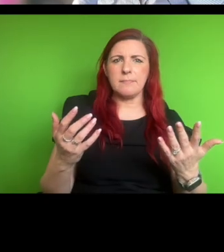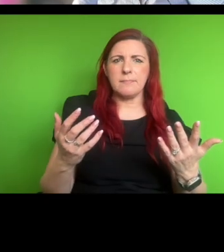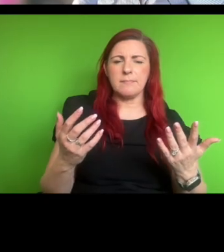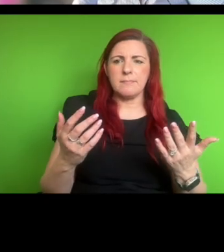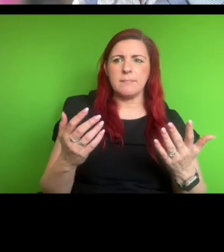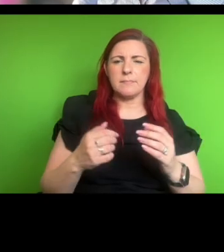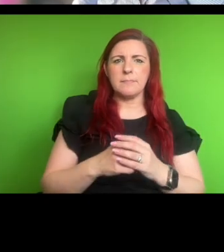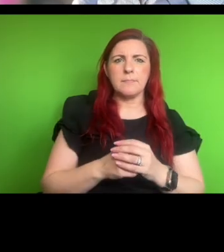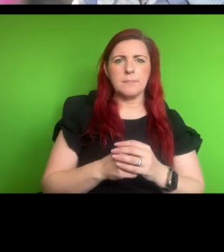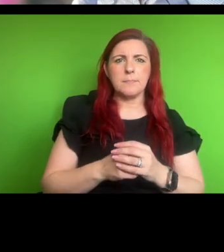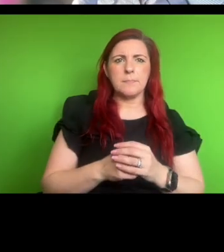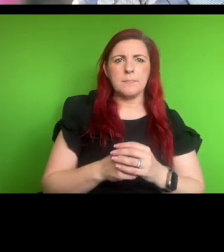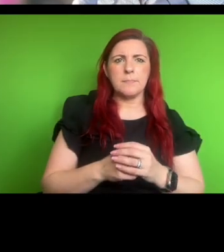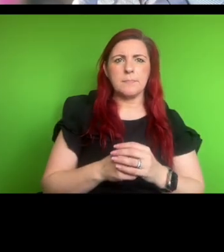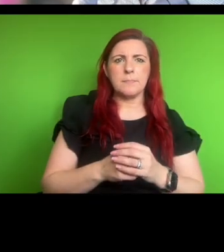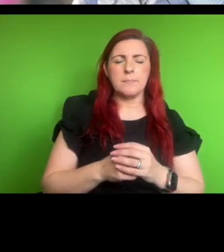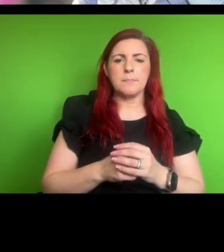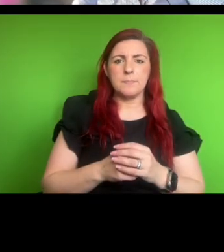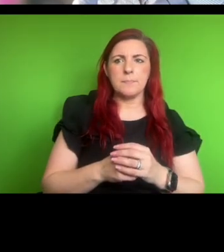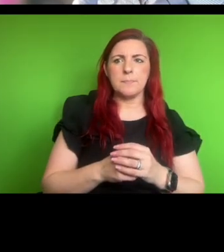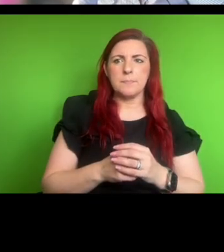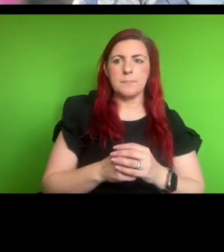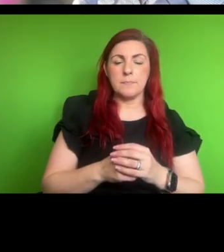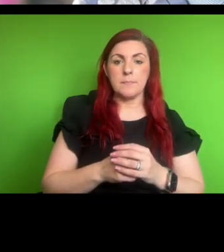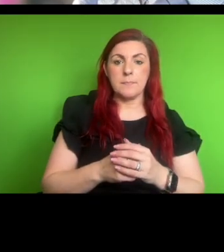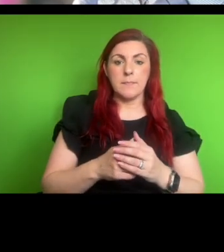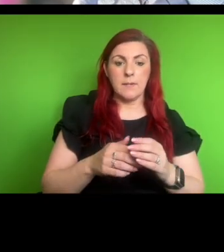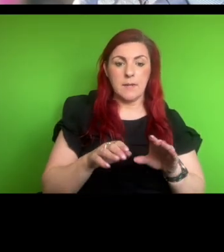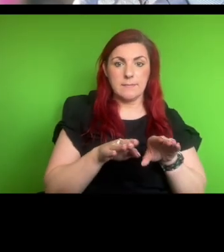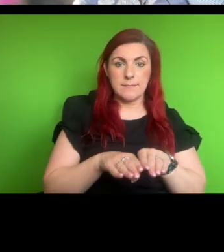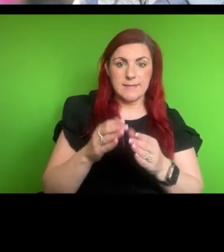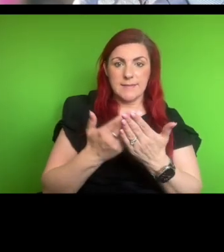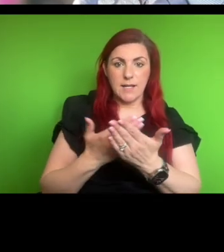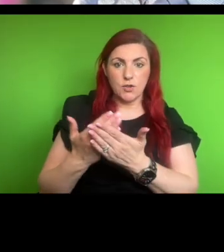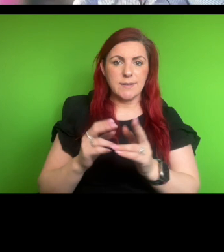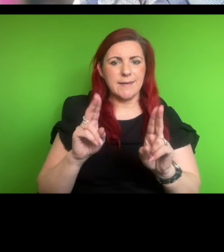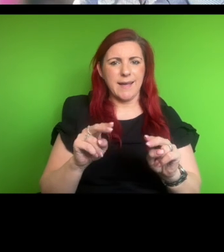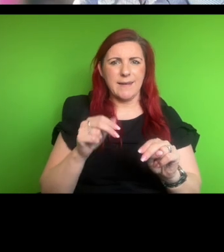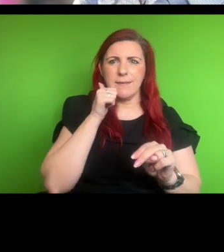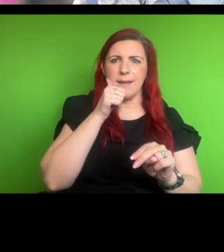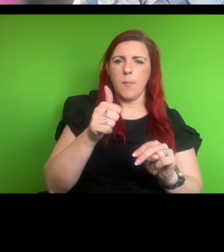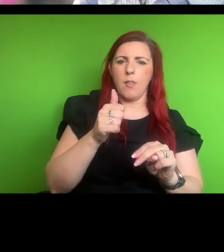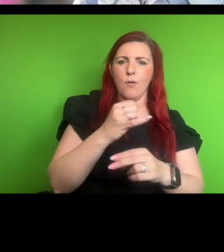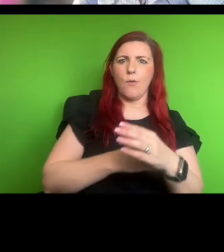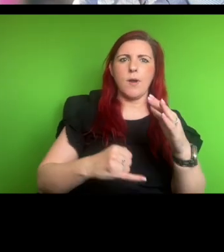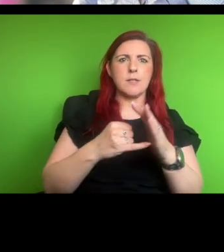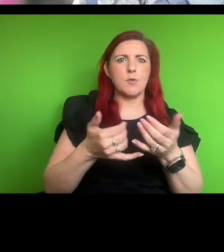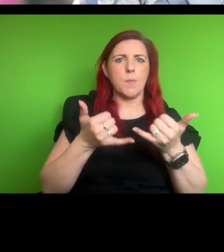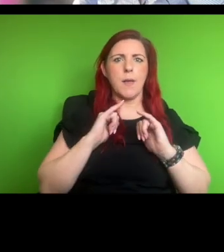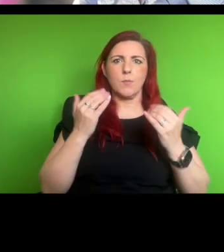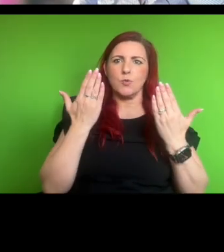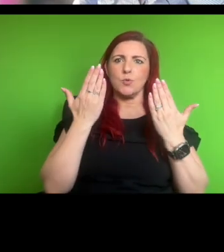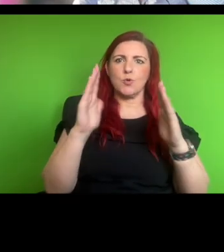that standards can enable organizations to demonstrate their products and services are compliant